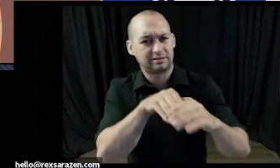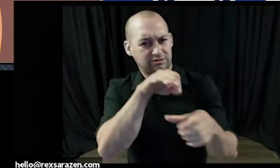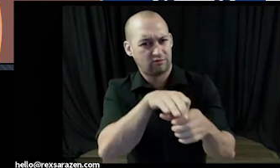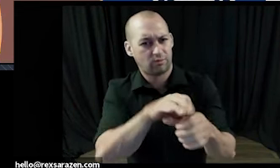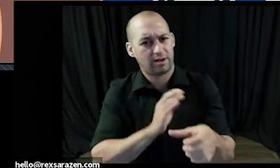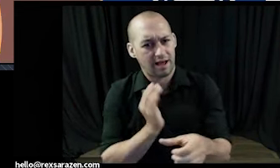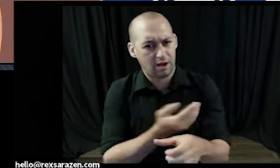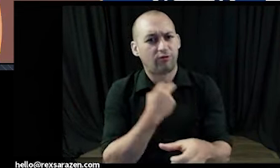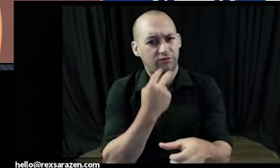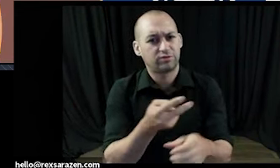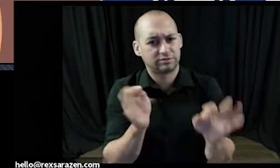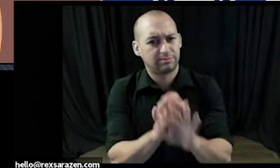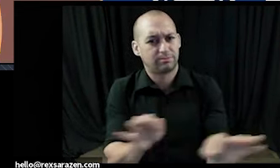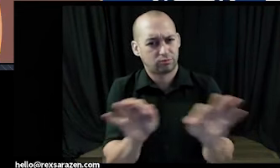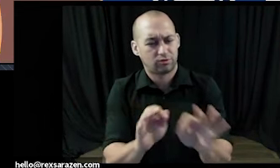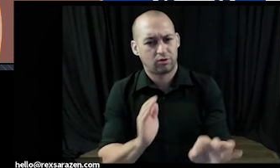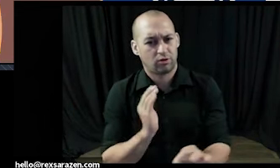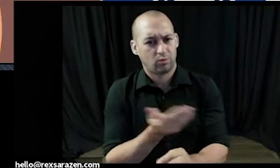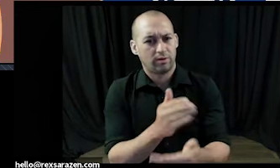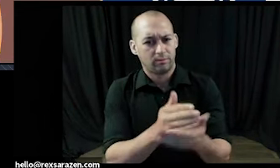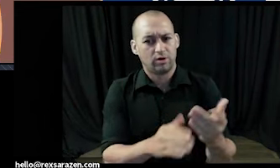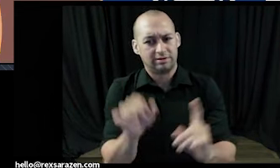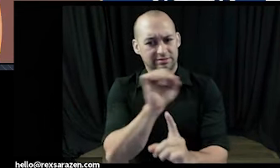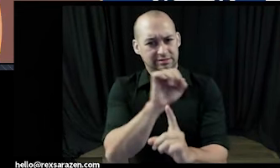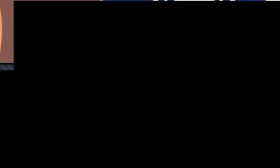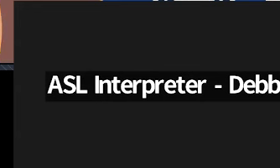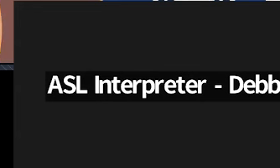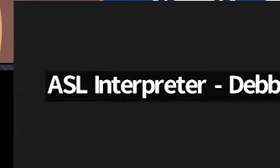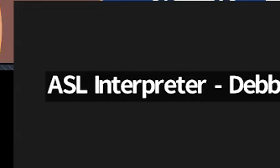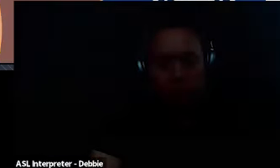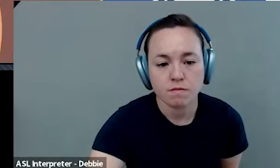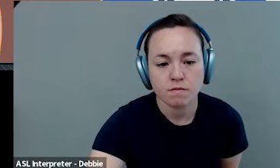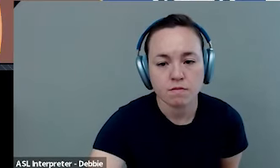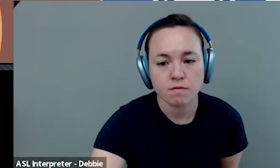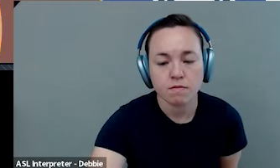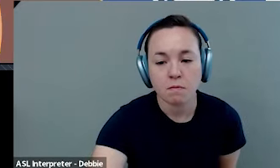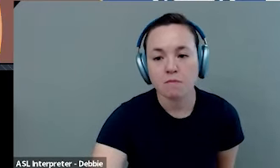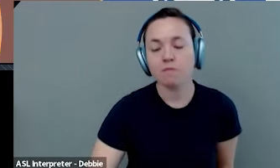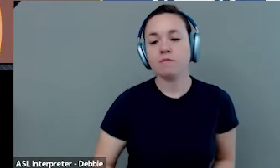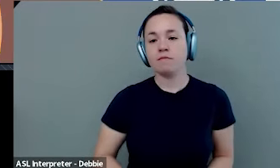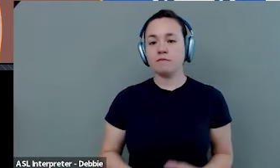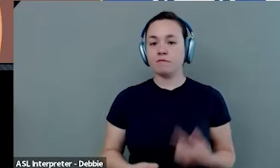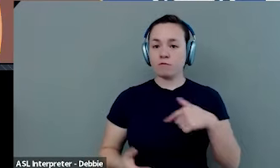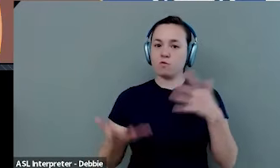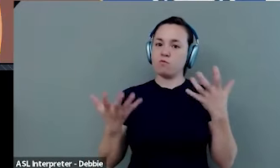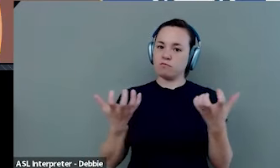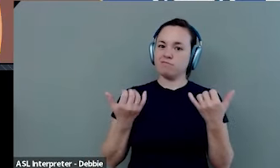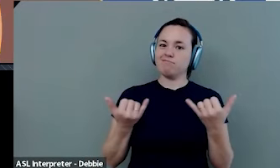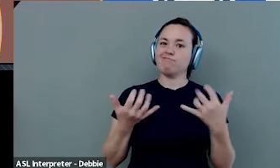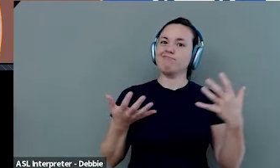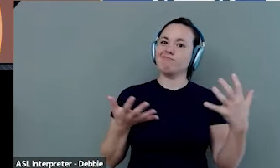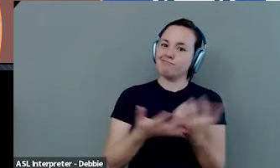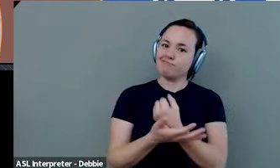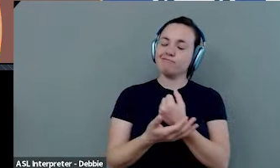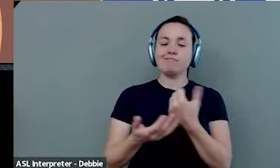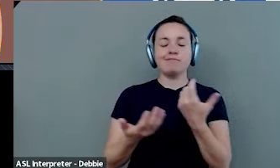matters. We are also part of both society at large and constituents. So we wanted to take this opportunity to not